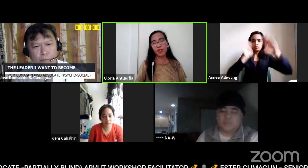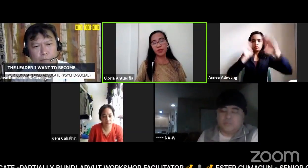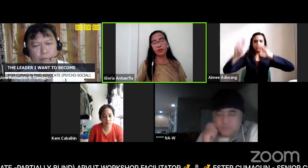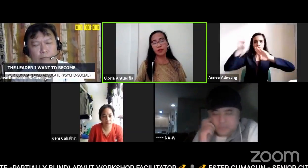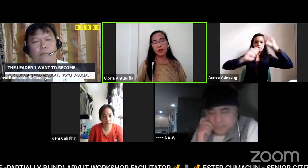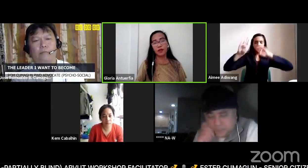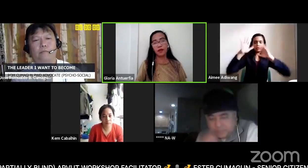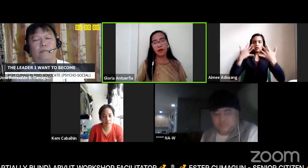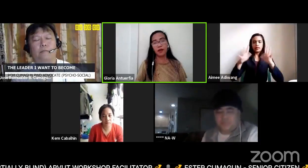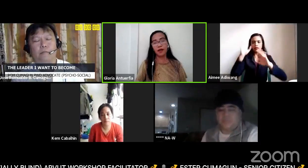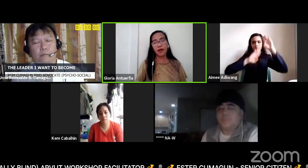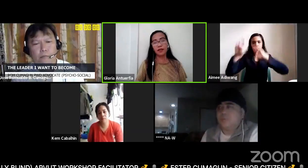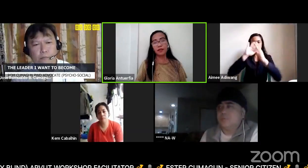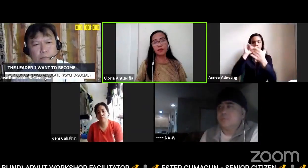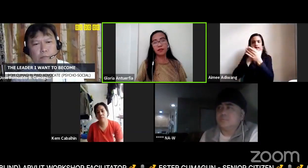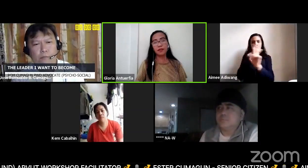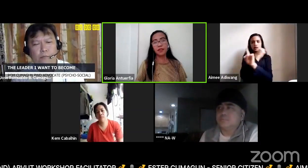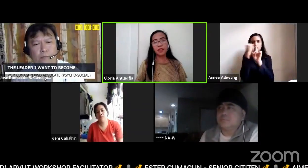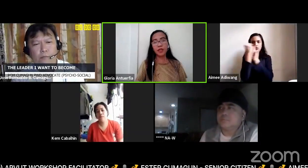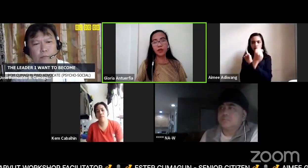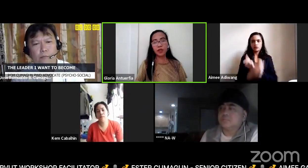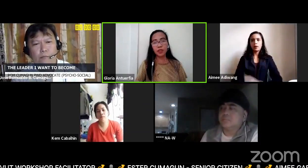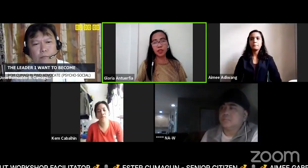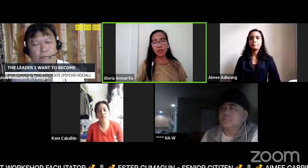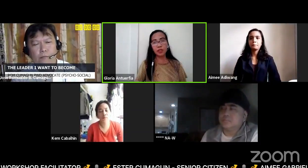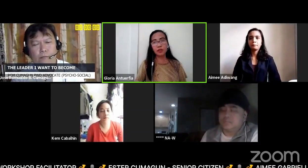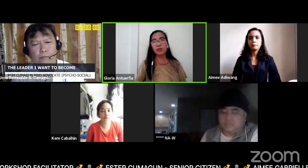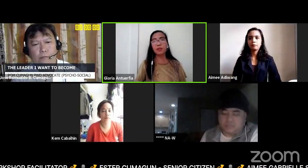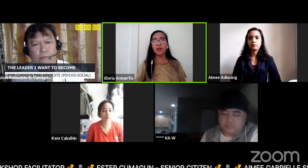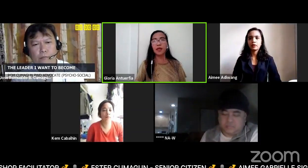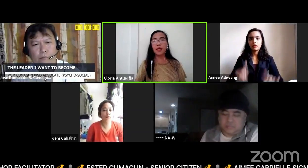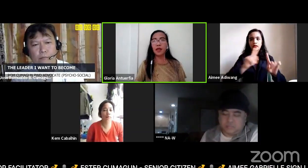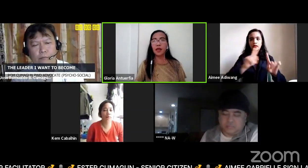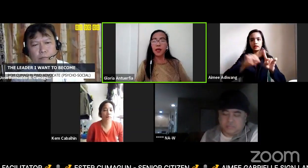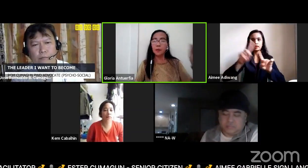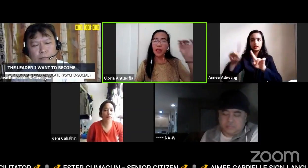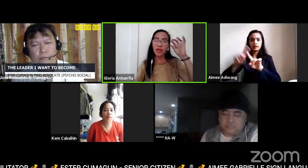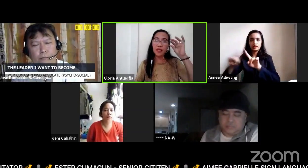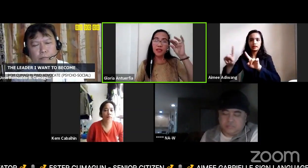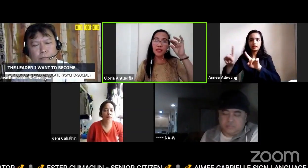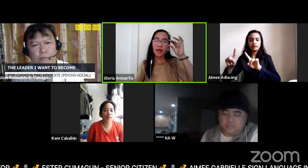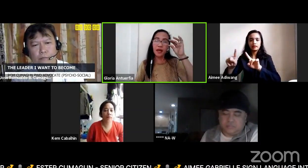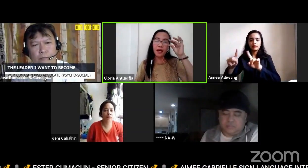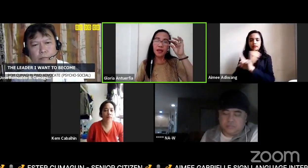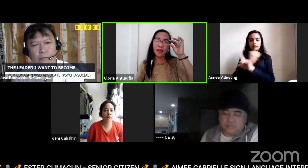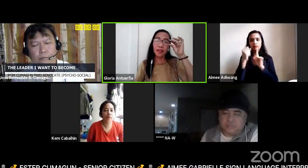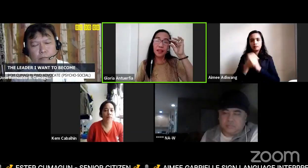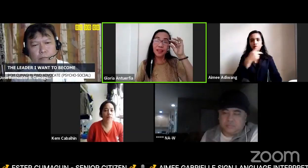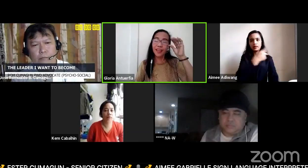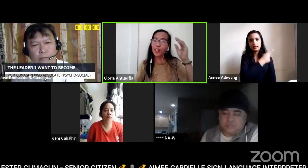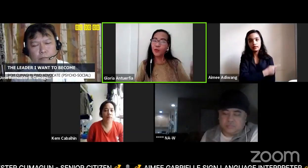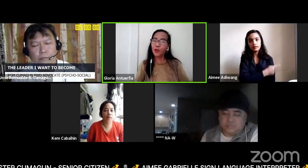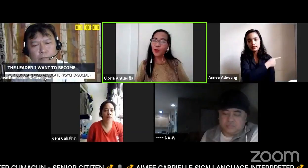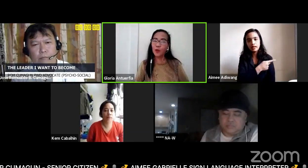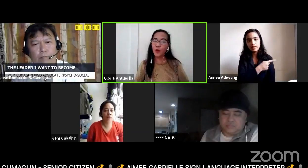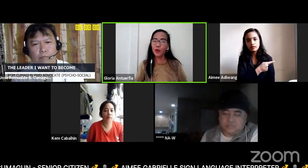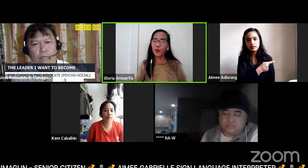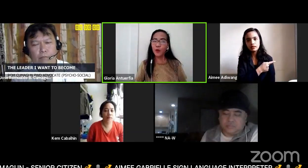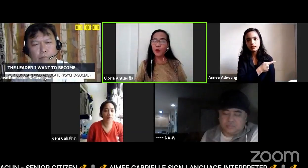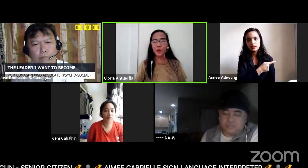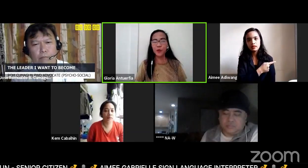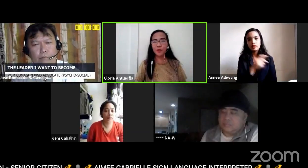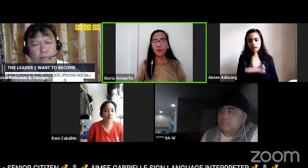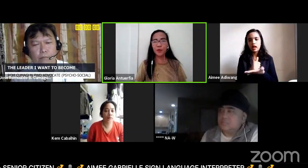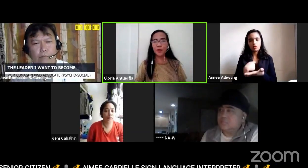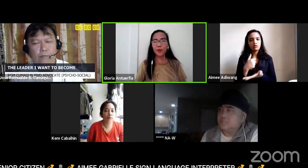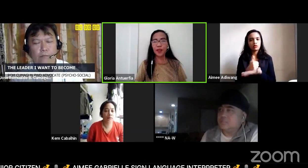of situation. And sa different conditions ng mga patients na